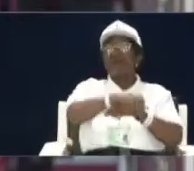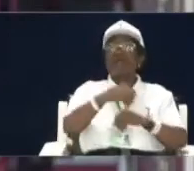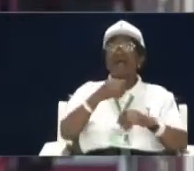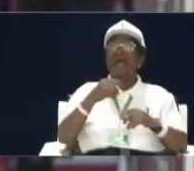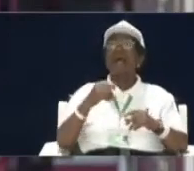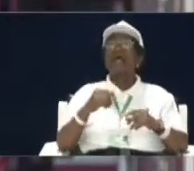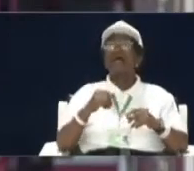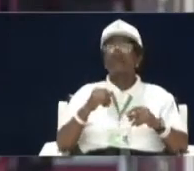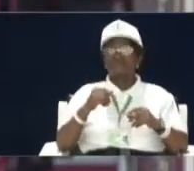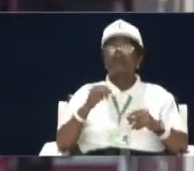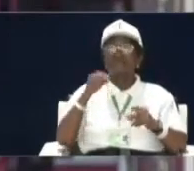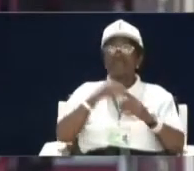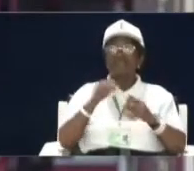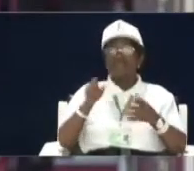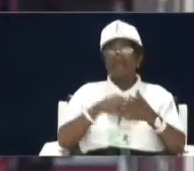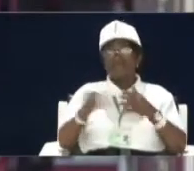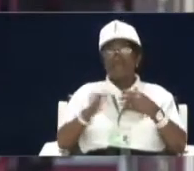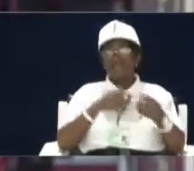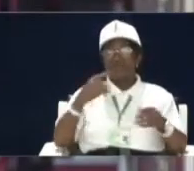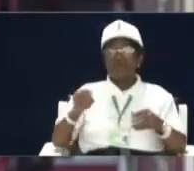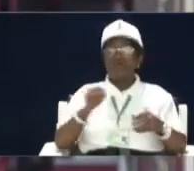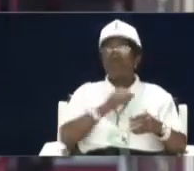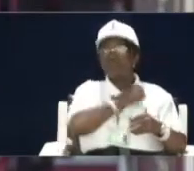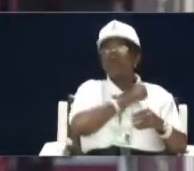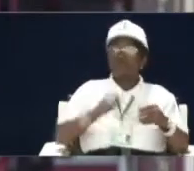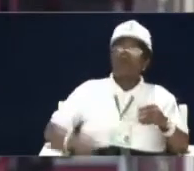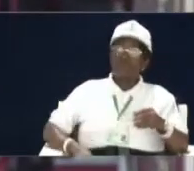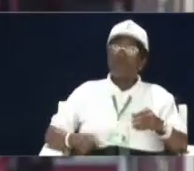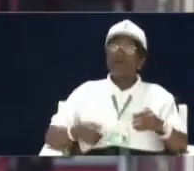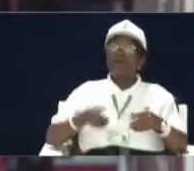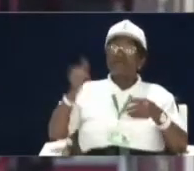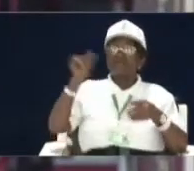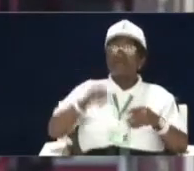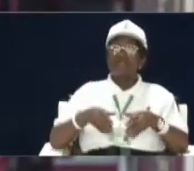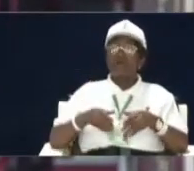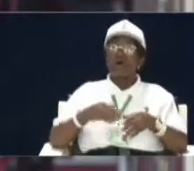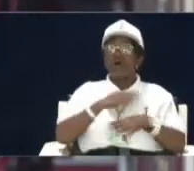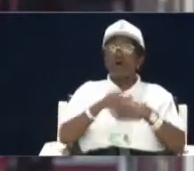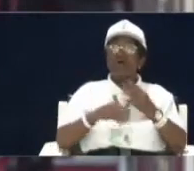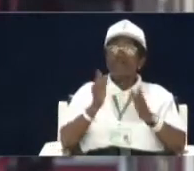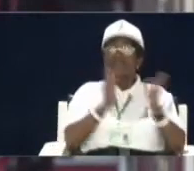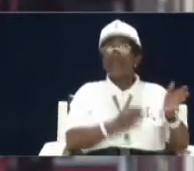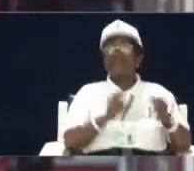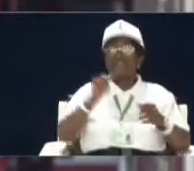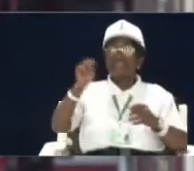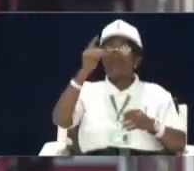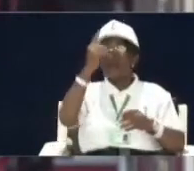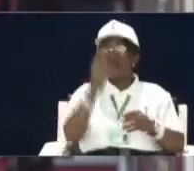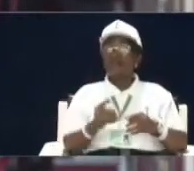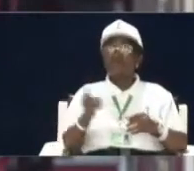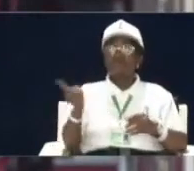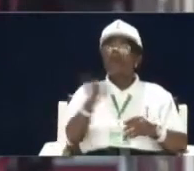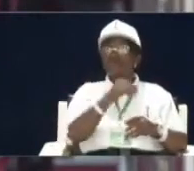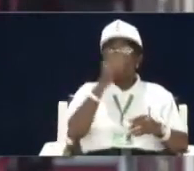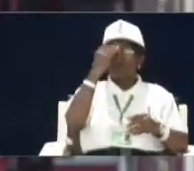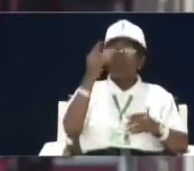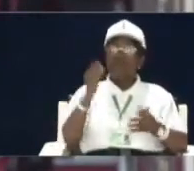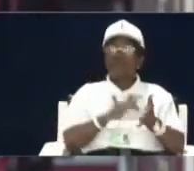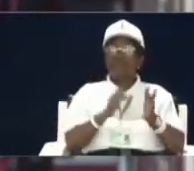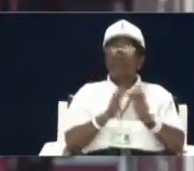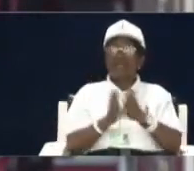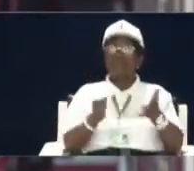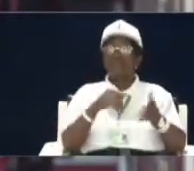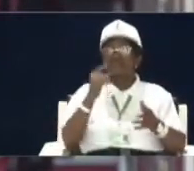In the case of Solomon, they all left him alone. You know, the Bible says, thou